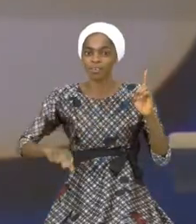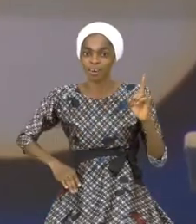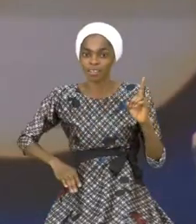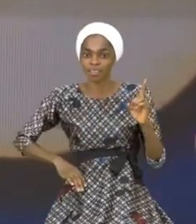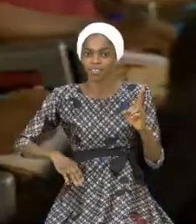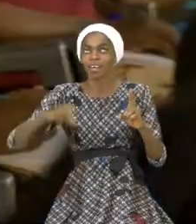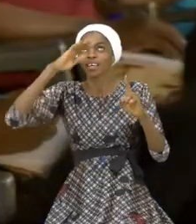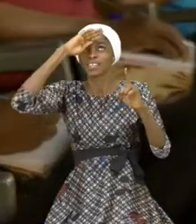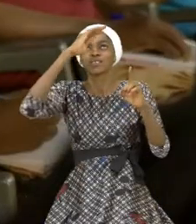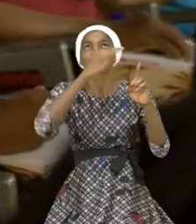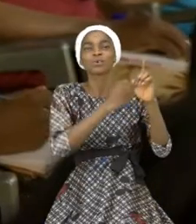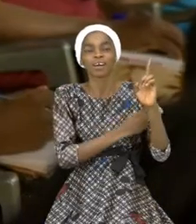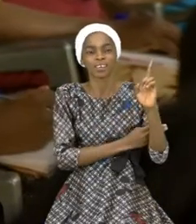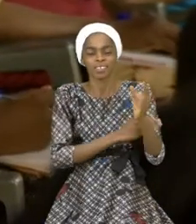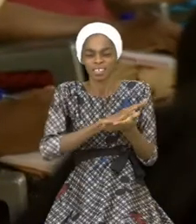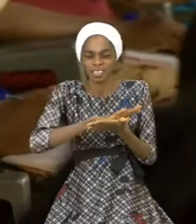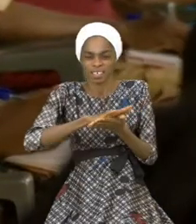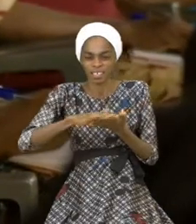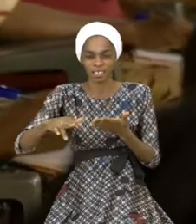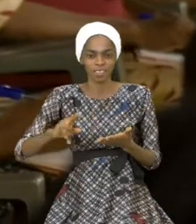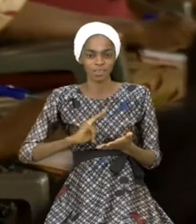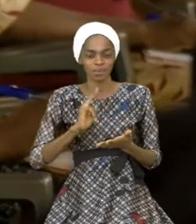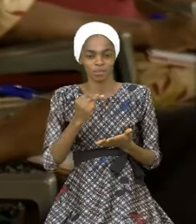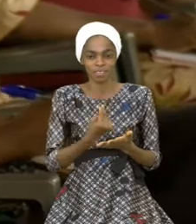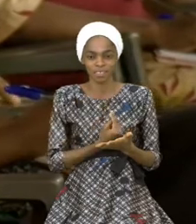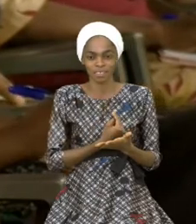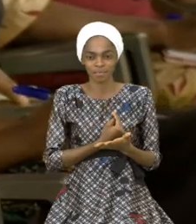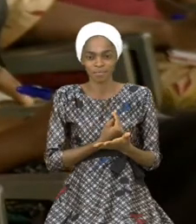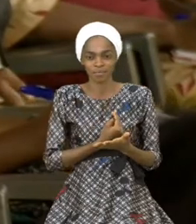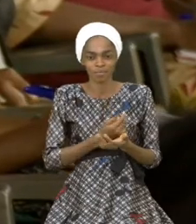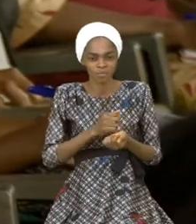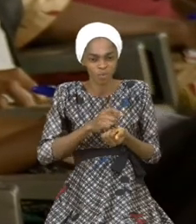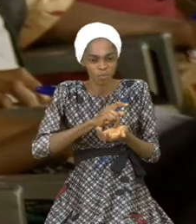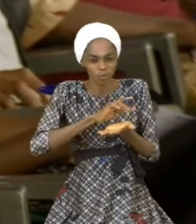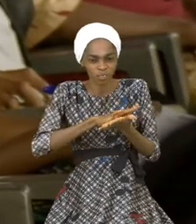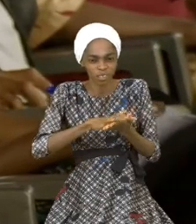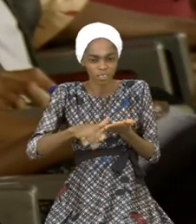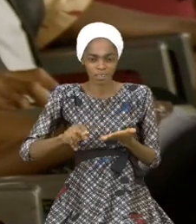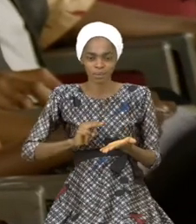his Son, cleanses us, purges us,